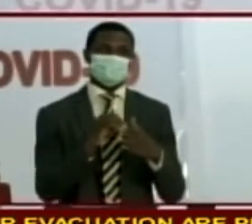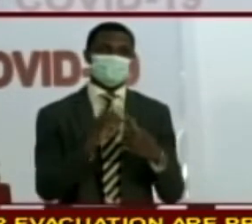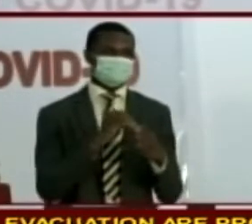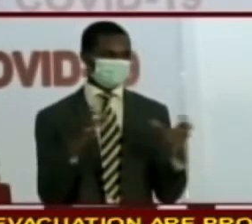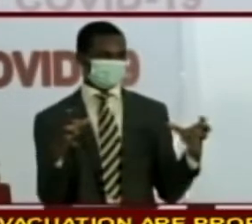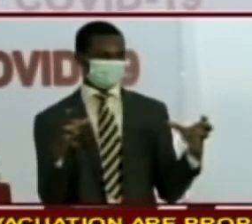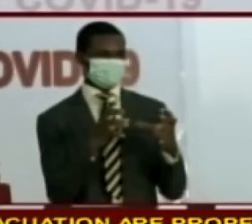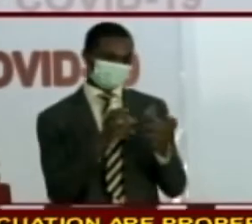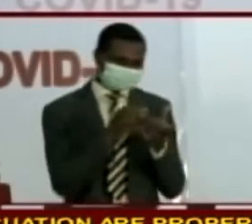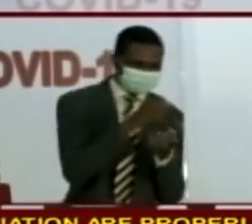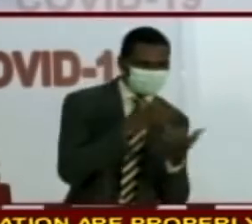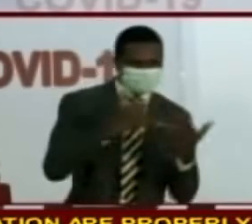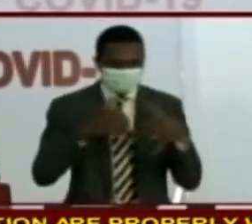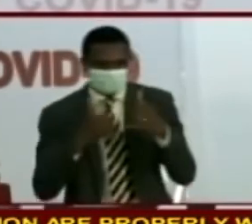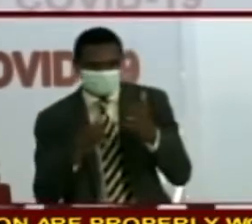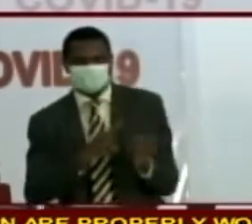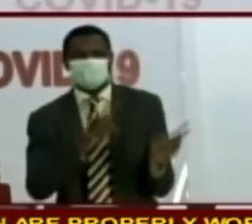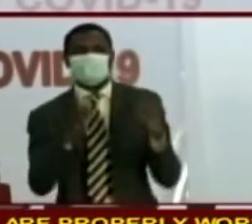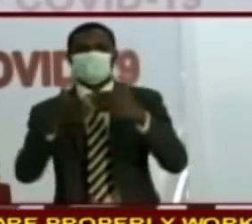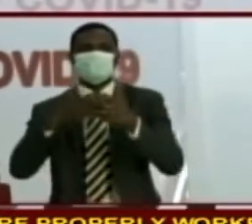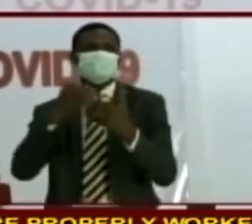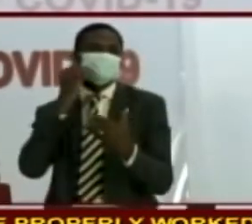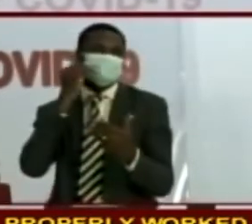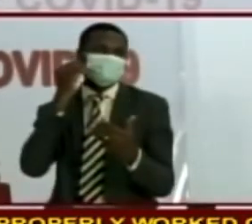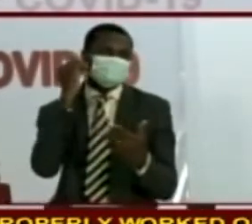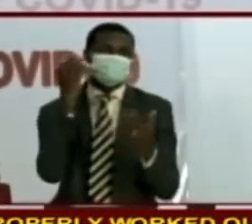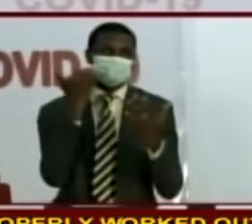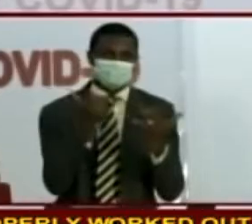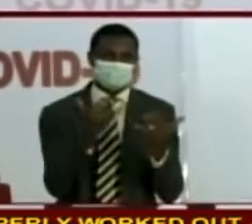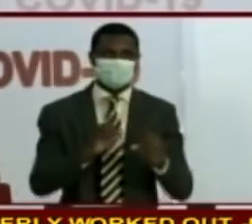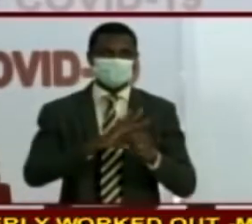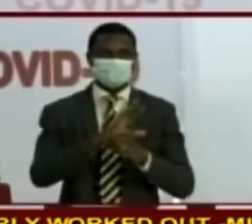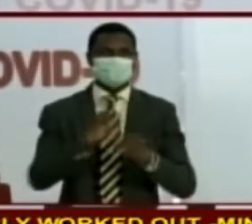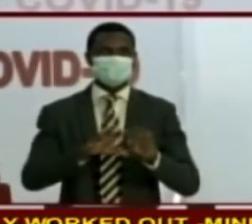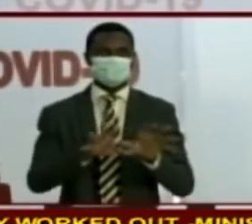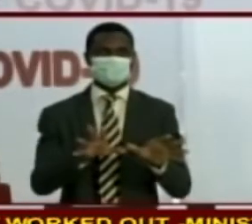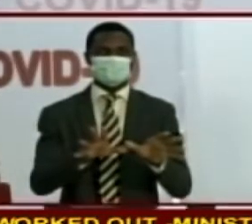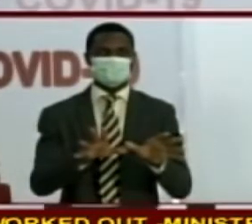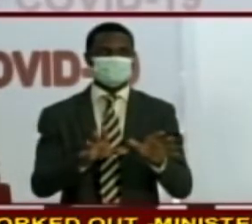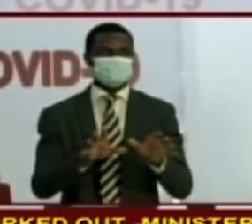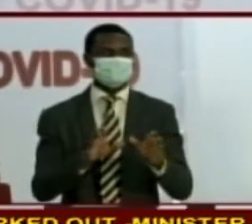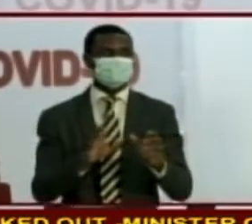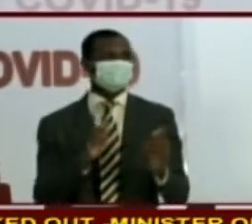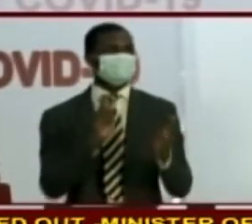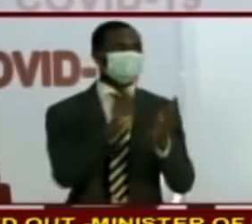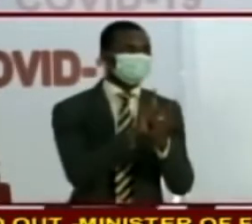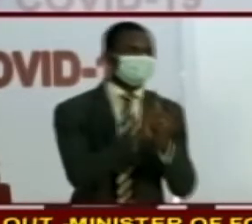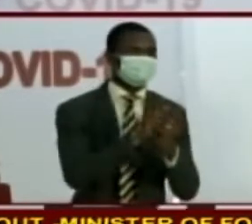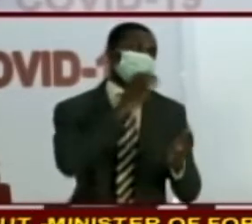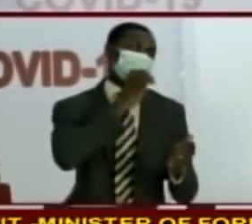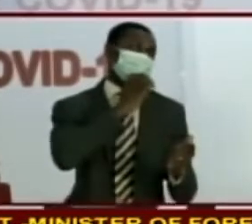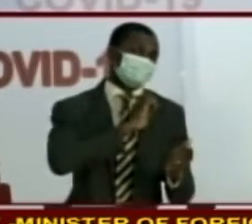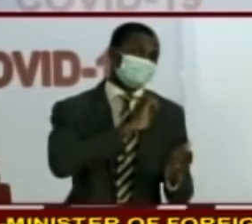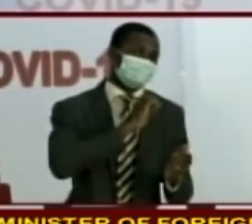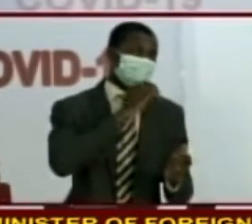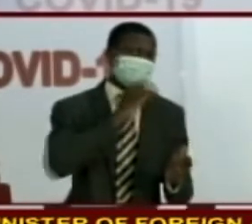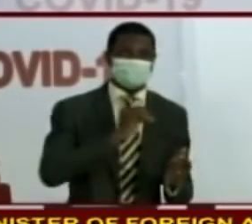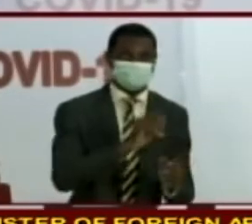their schools and when they return home. The elderly, the weak, the sick, people who